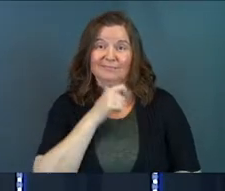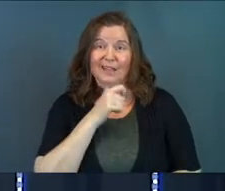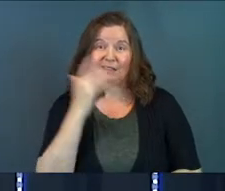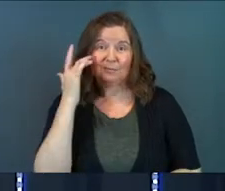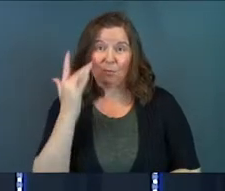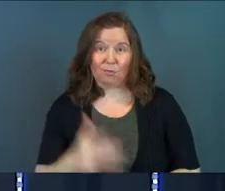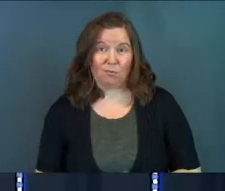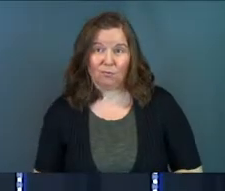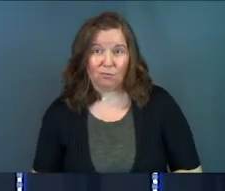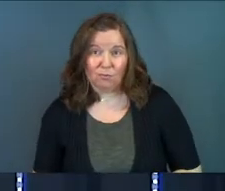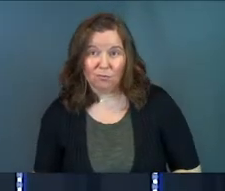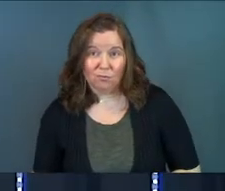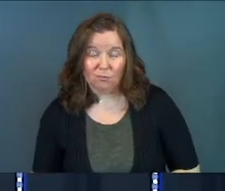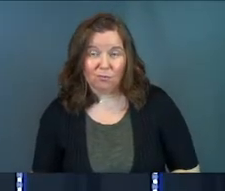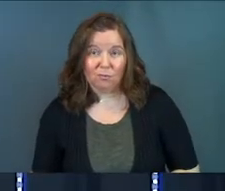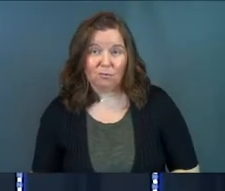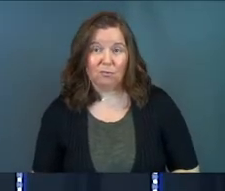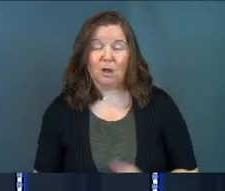too smart.